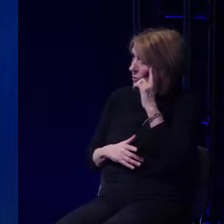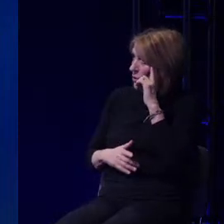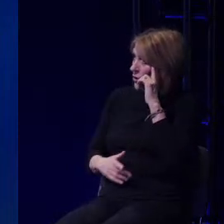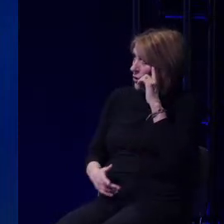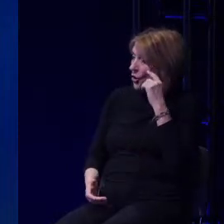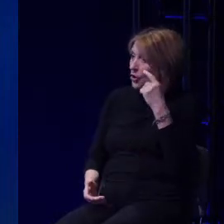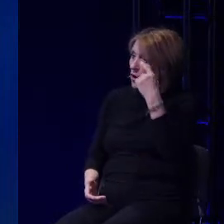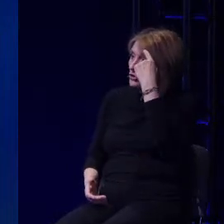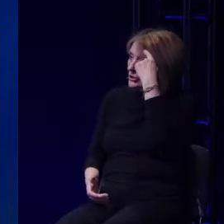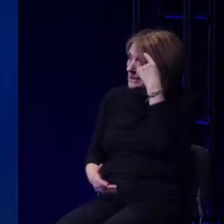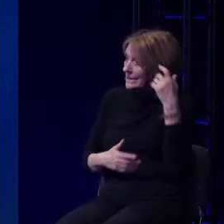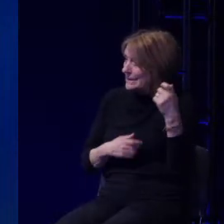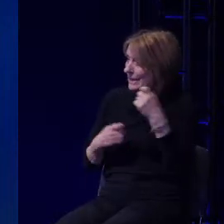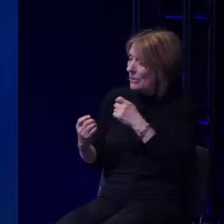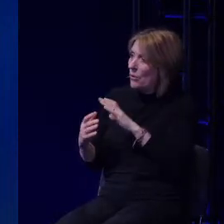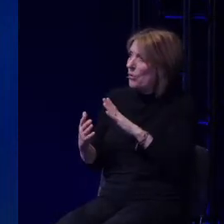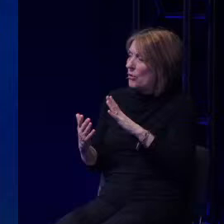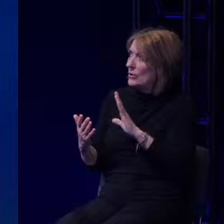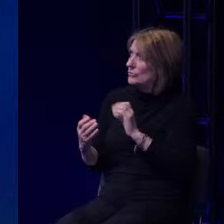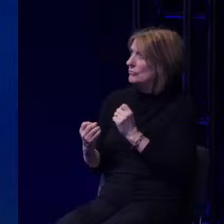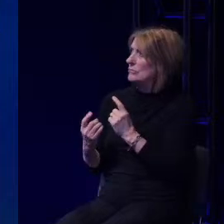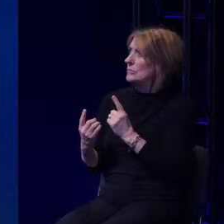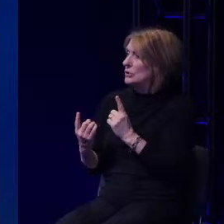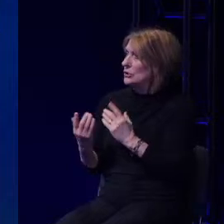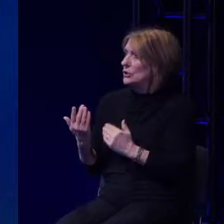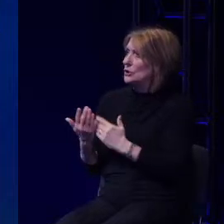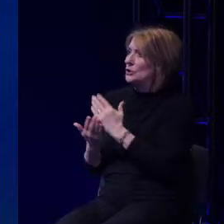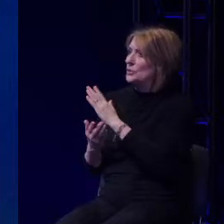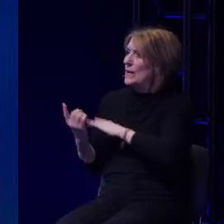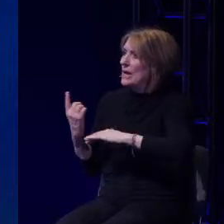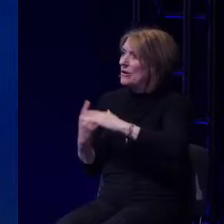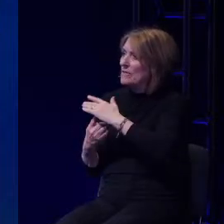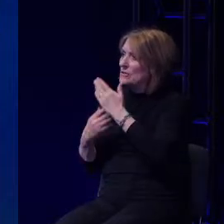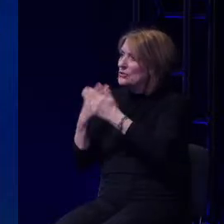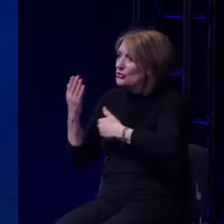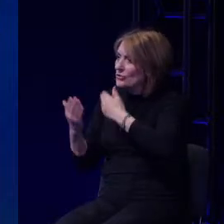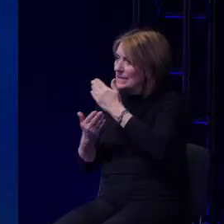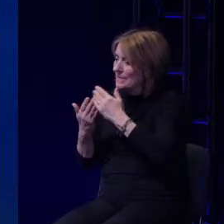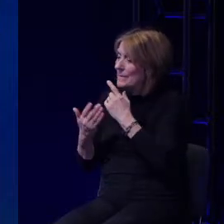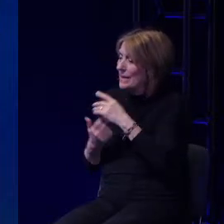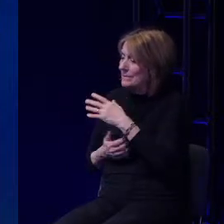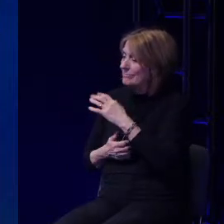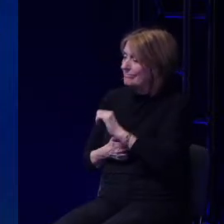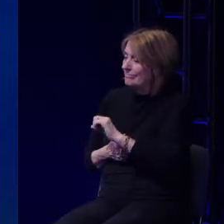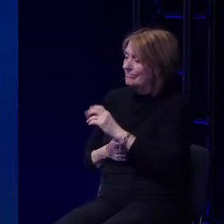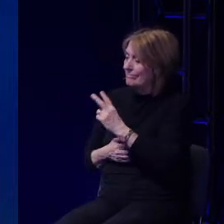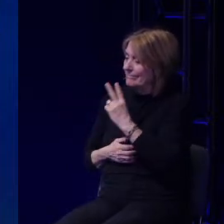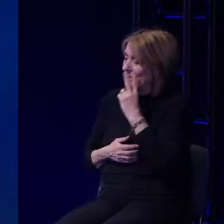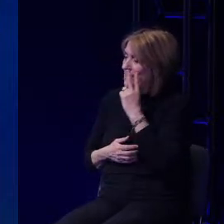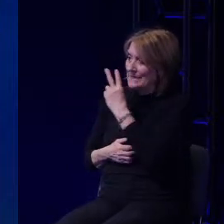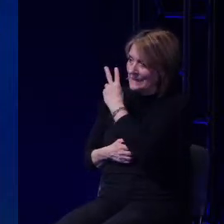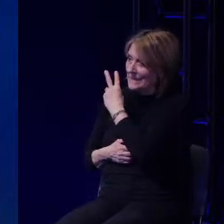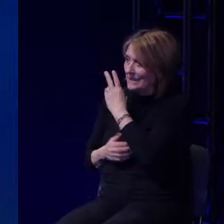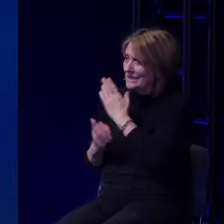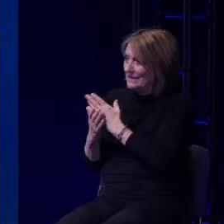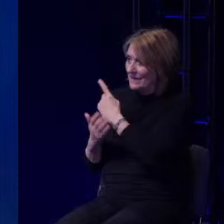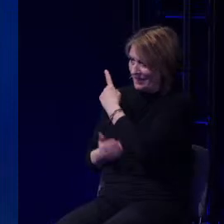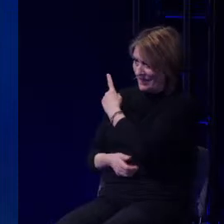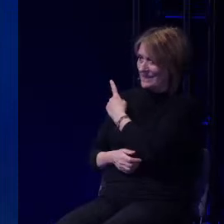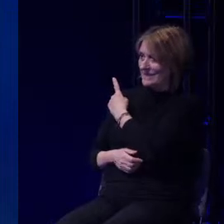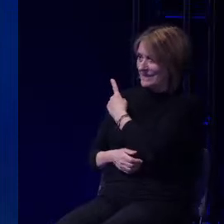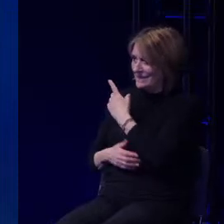new sphere of storytelling and in effect having to start again? But you can see from, you can see that